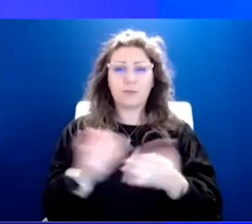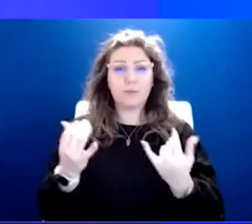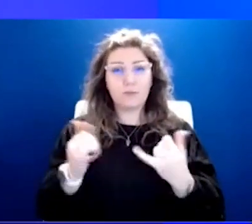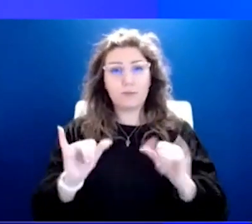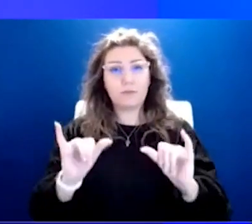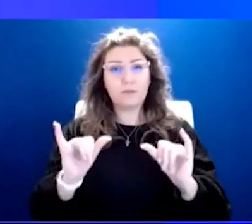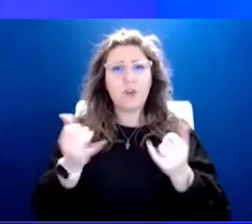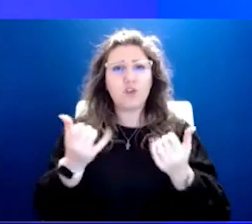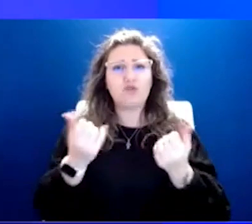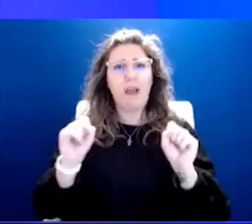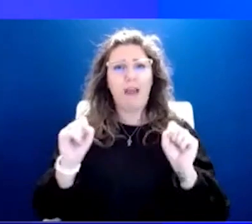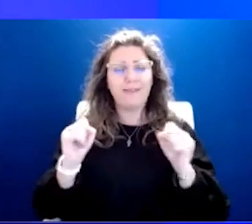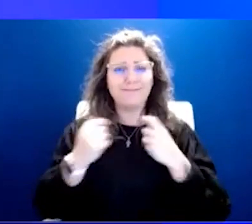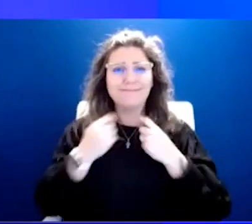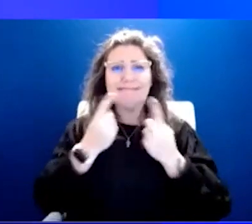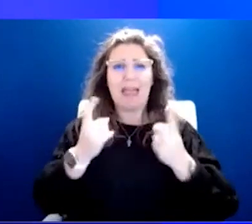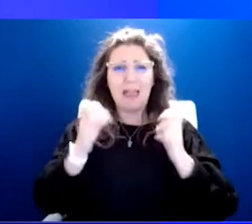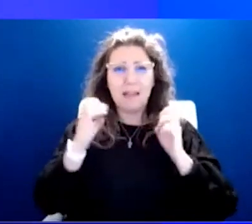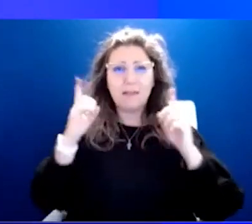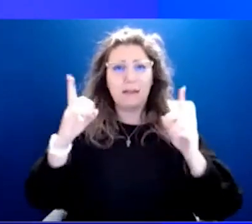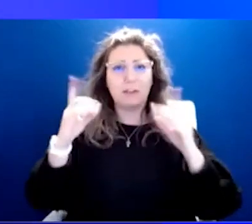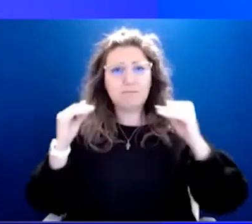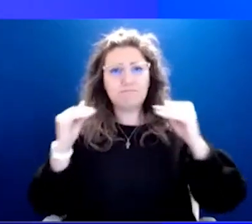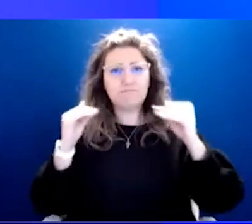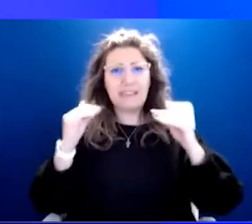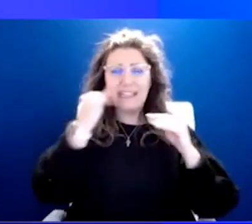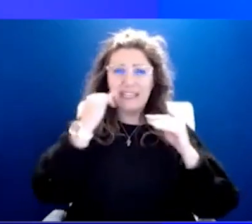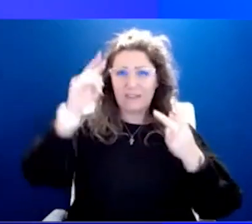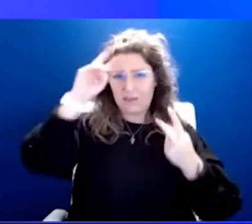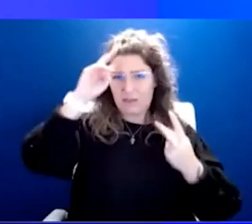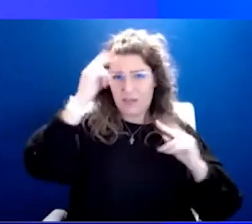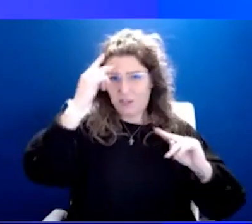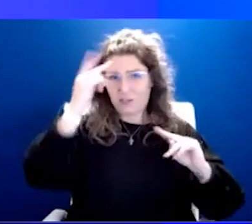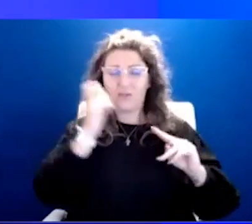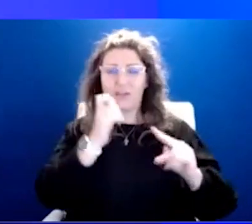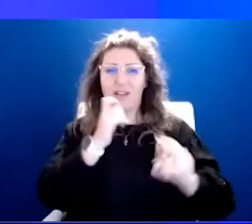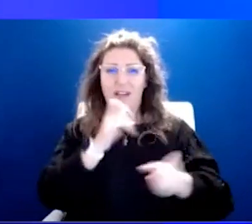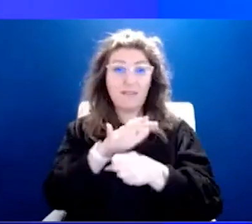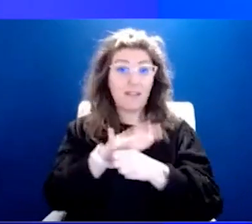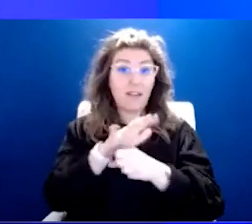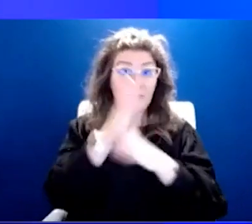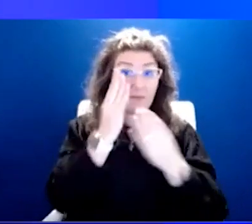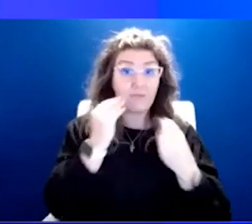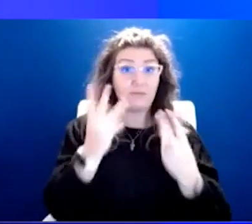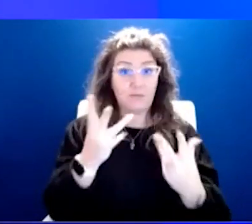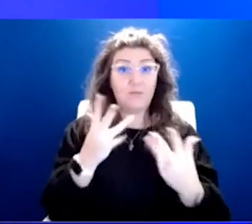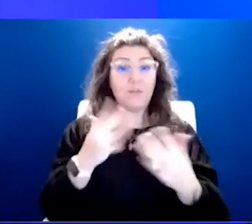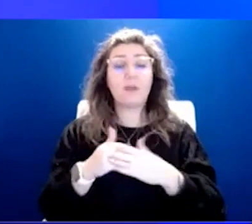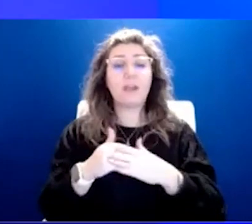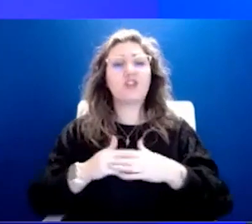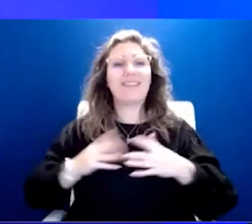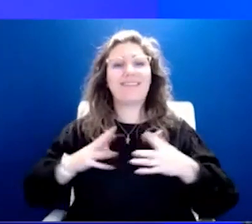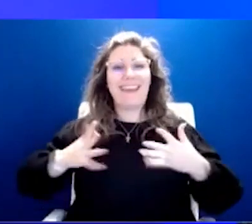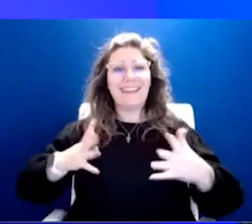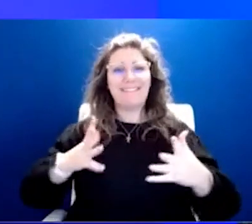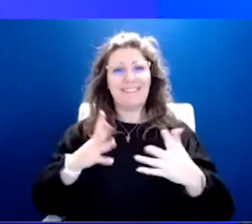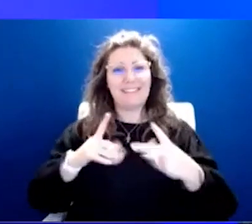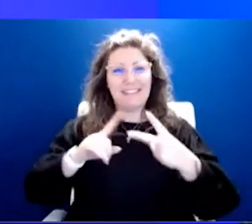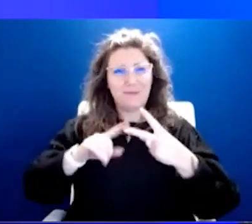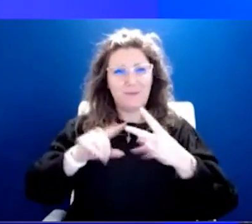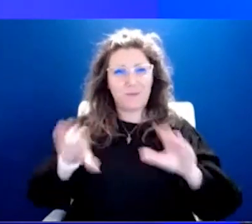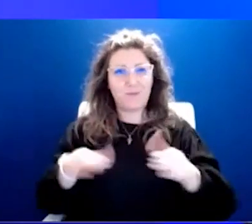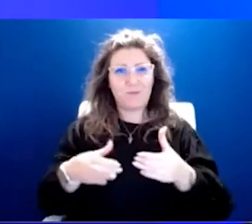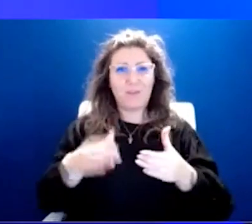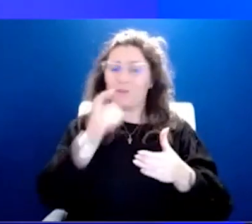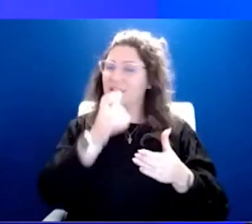so that if there's any misinformation or there's any lack of information about it, the hesitancy doesn't necessarily work in each group